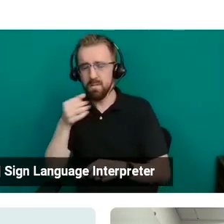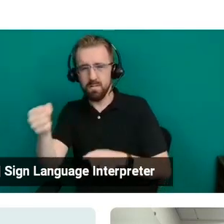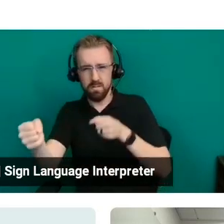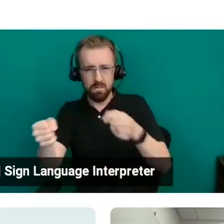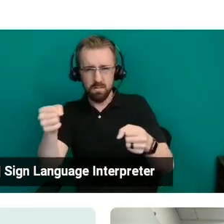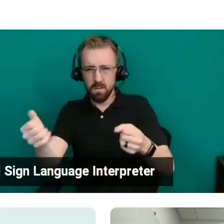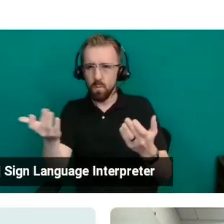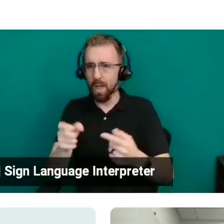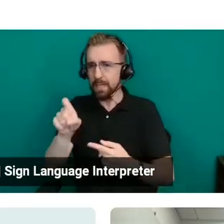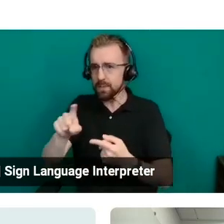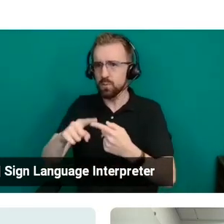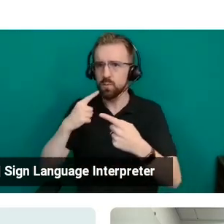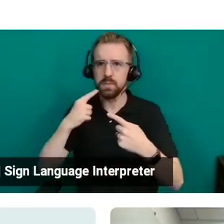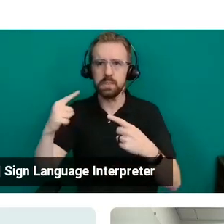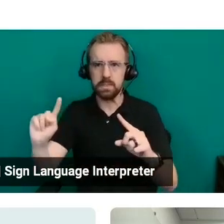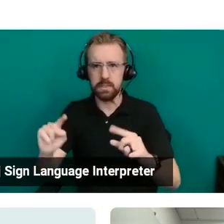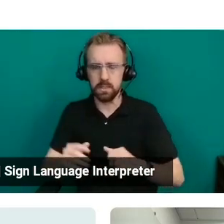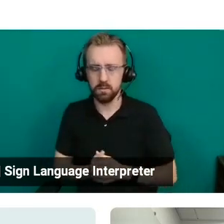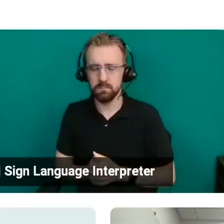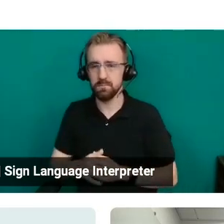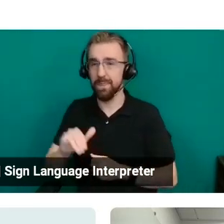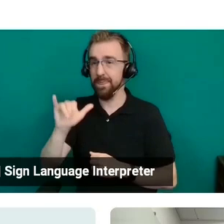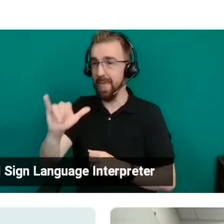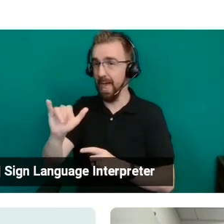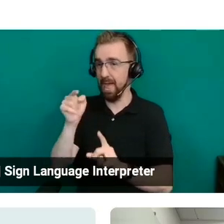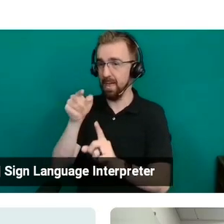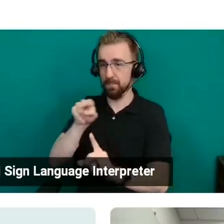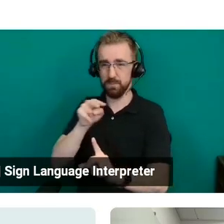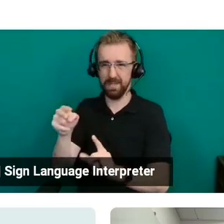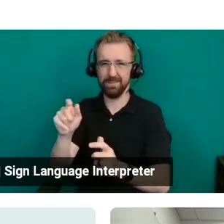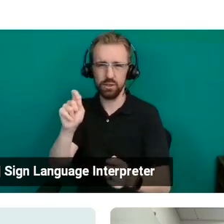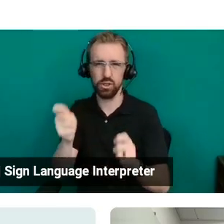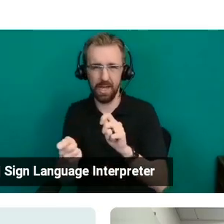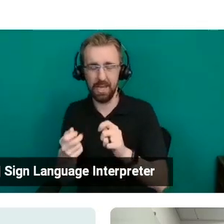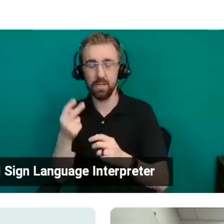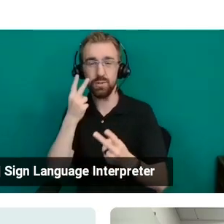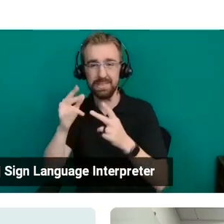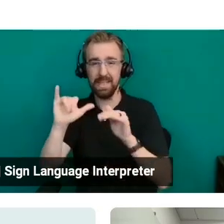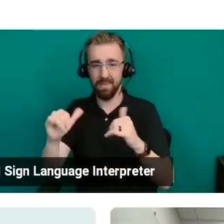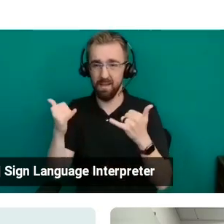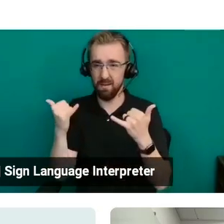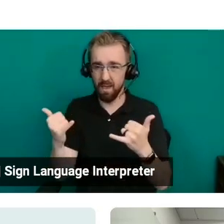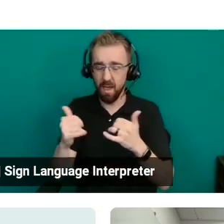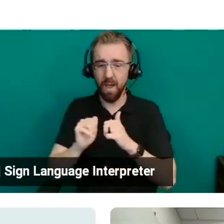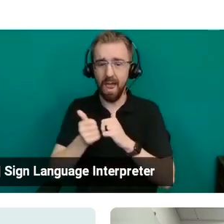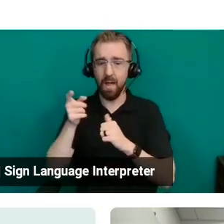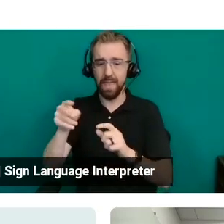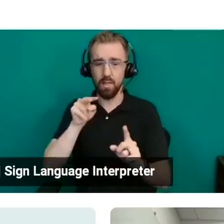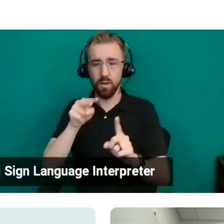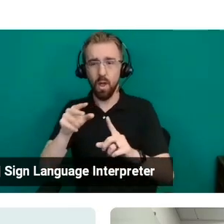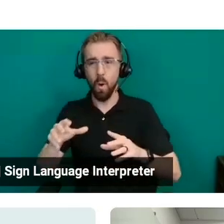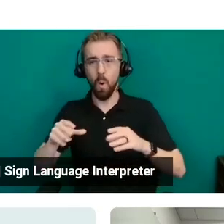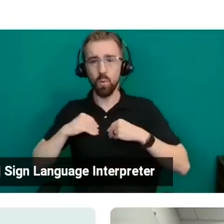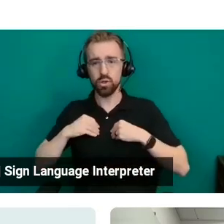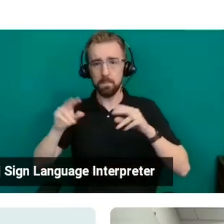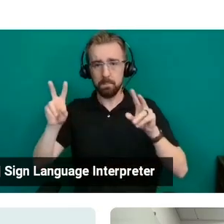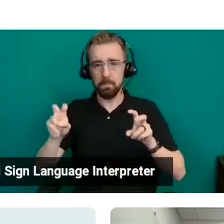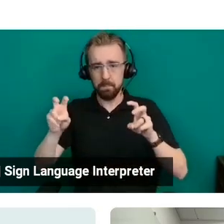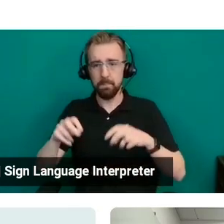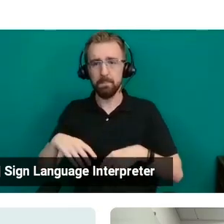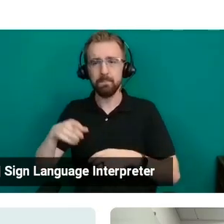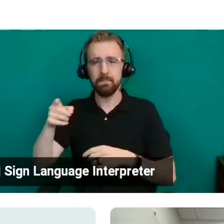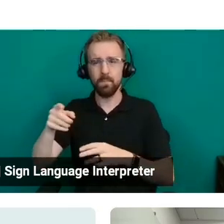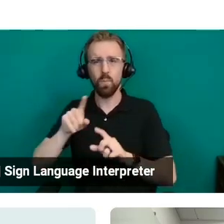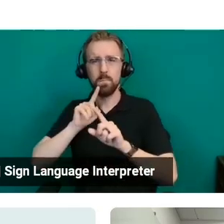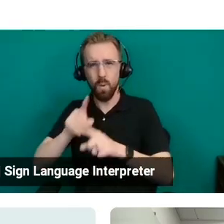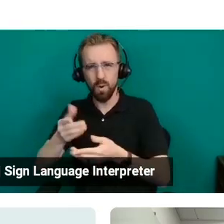actually takes to succeed has changed. And you're kind of seeing that in terms of how they look at ownership. And we're going to talk about the report and